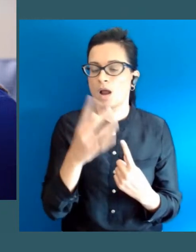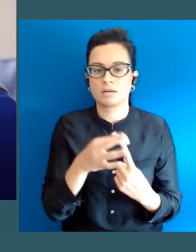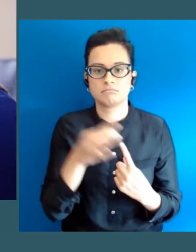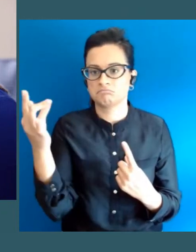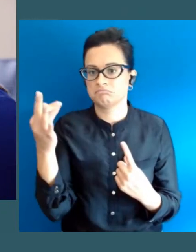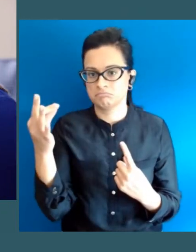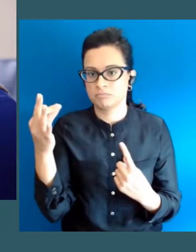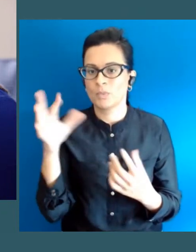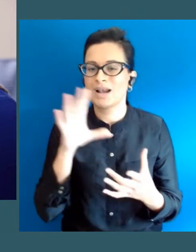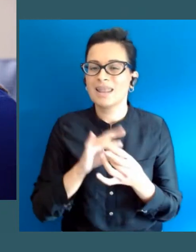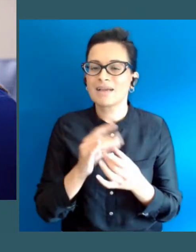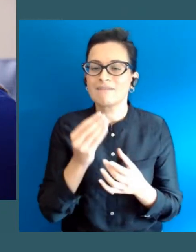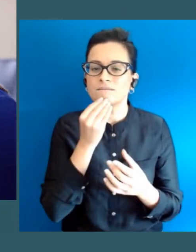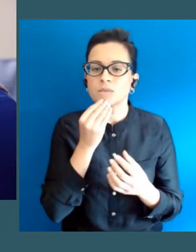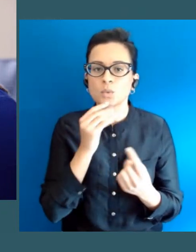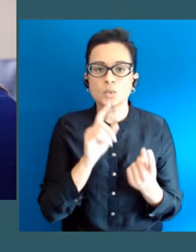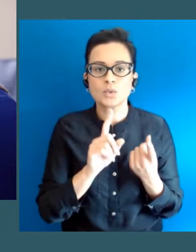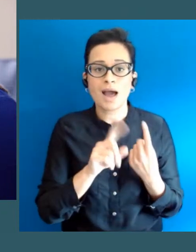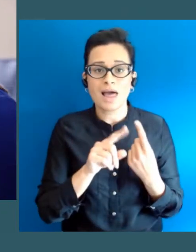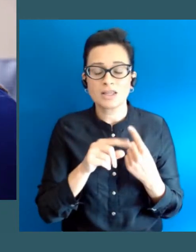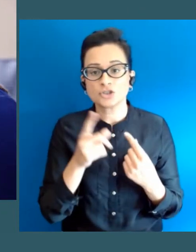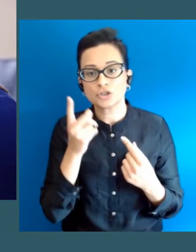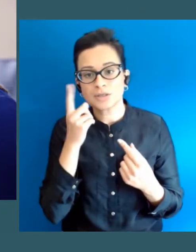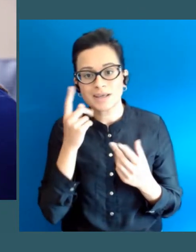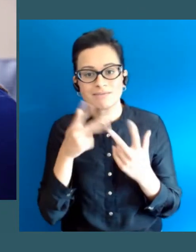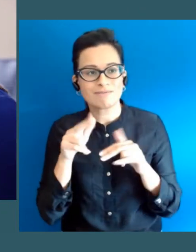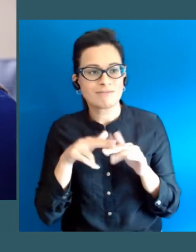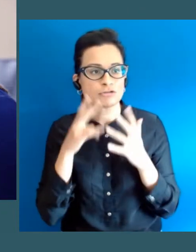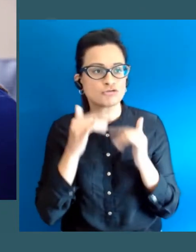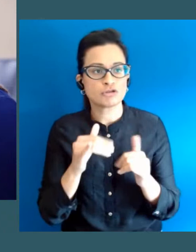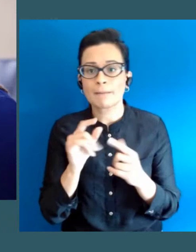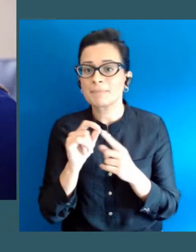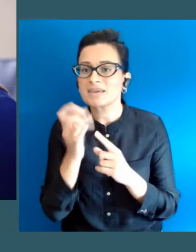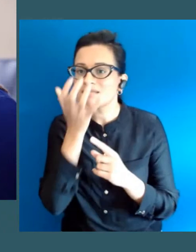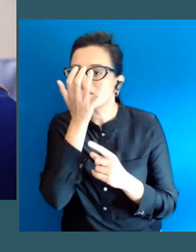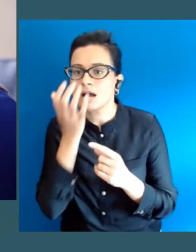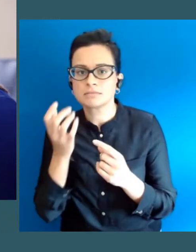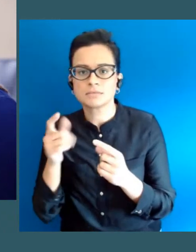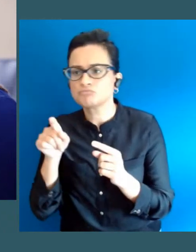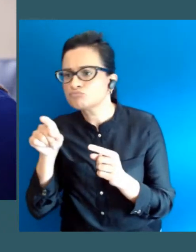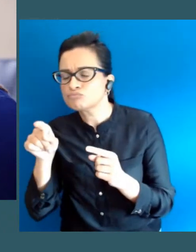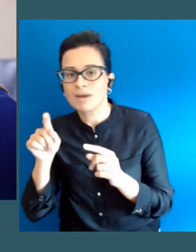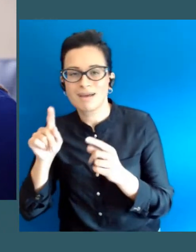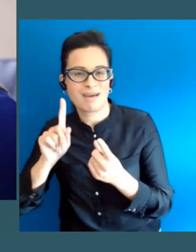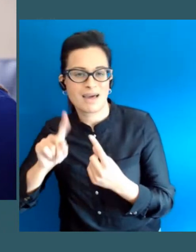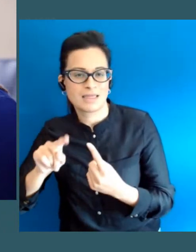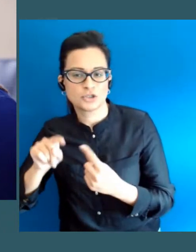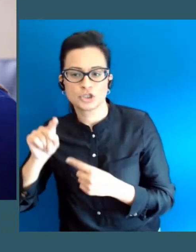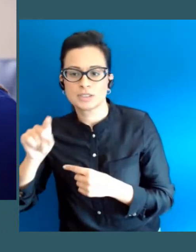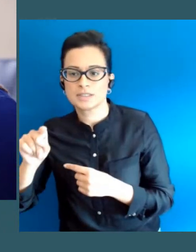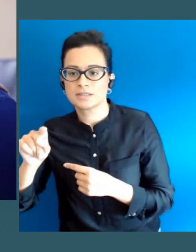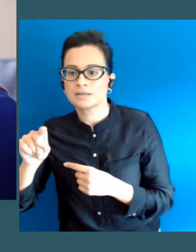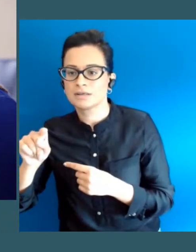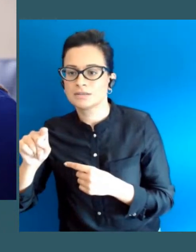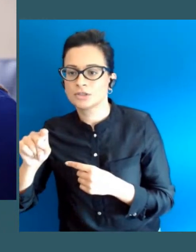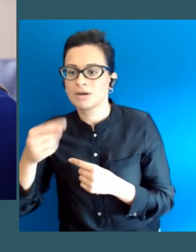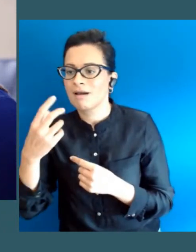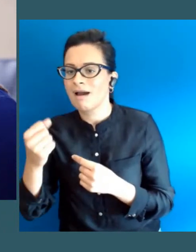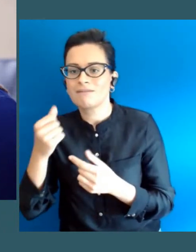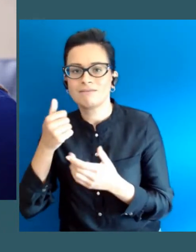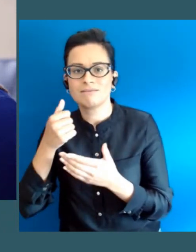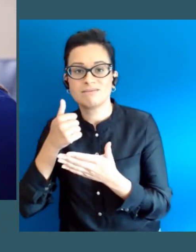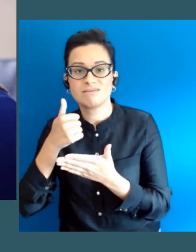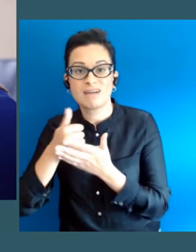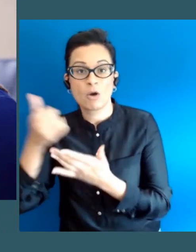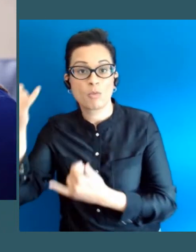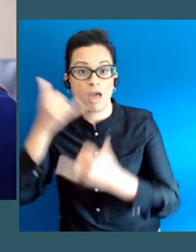allergy. So if I look at peanut allergy, we've got a helpline, and our helpline advisors